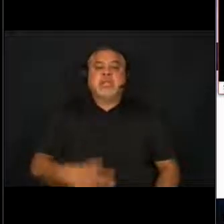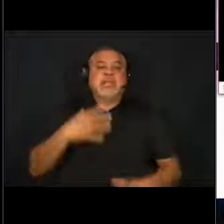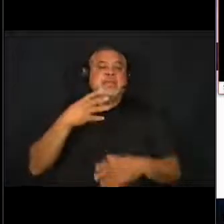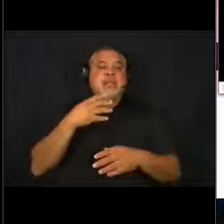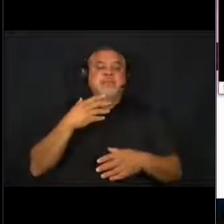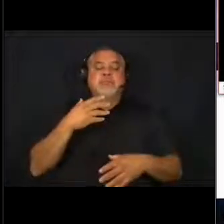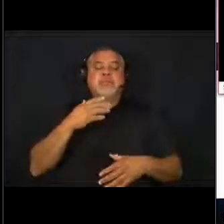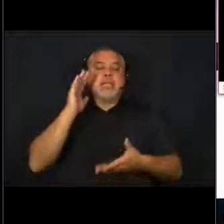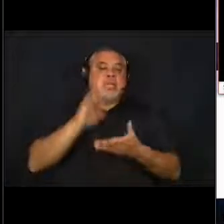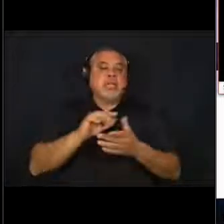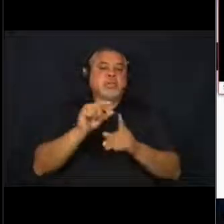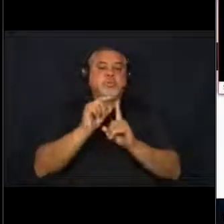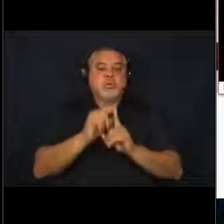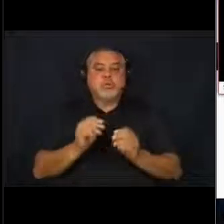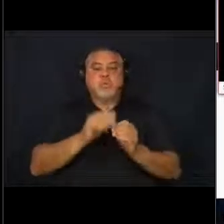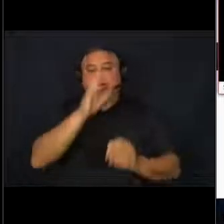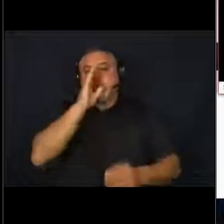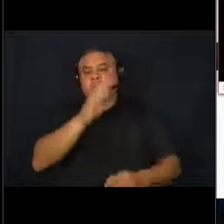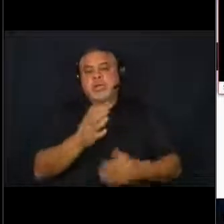direct, easier to understand.